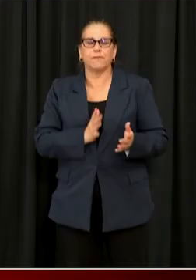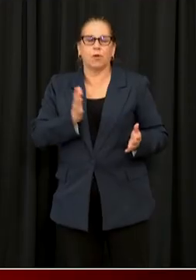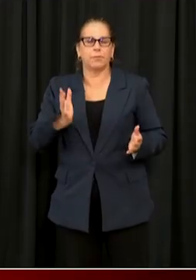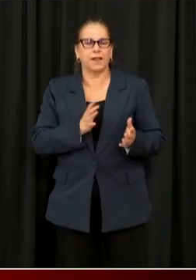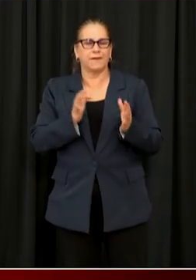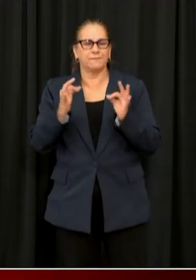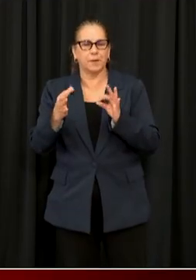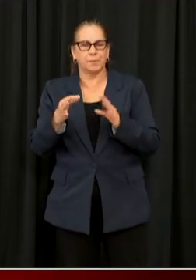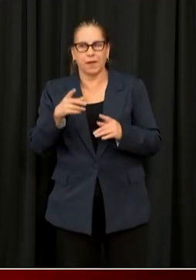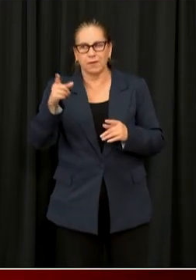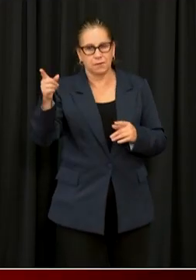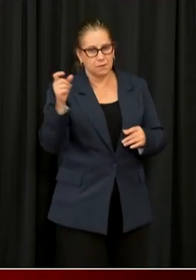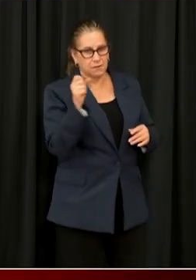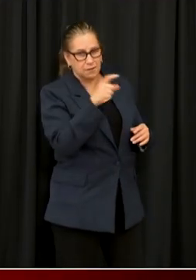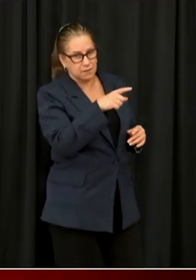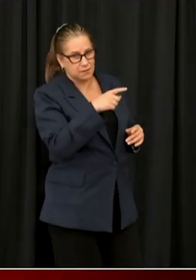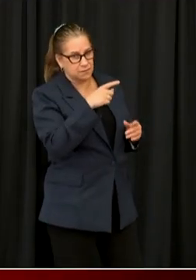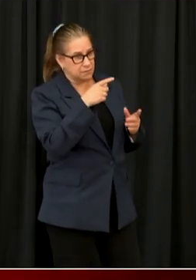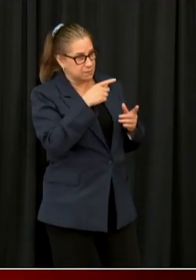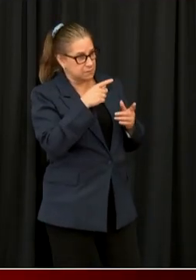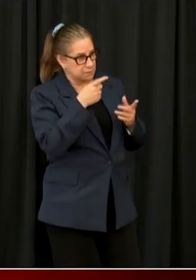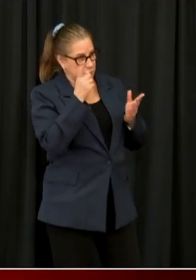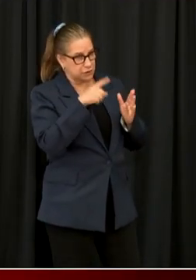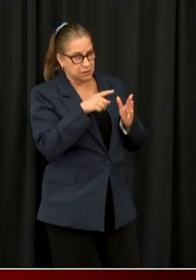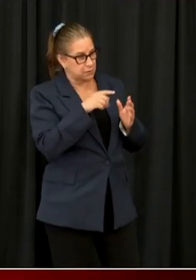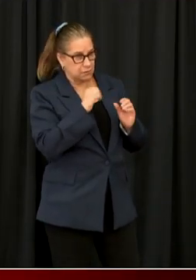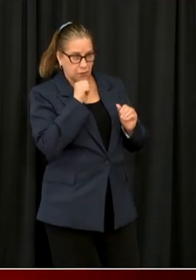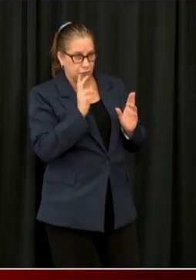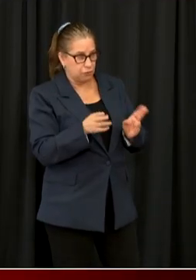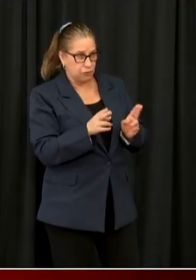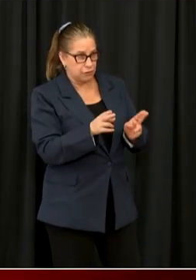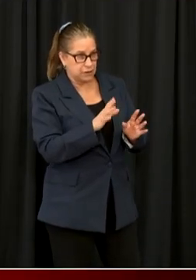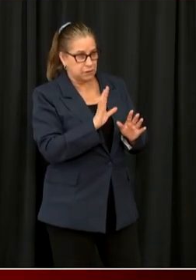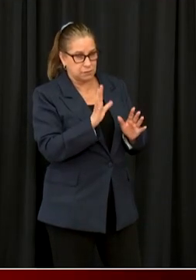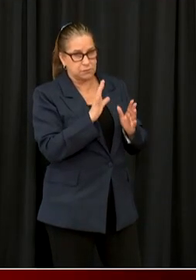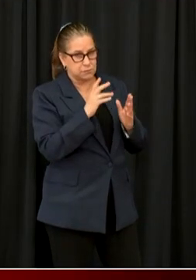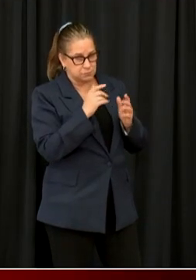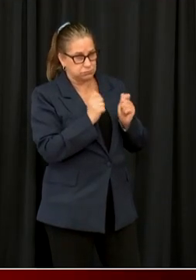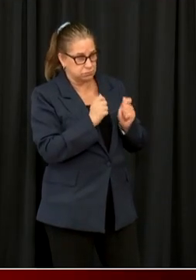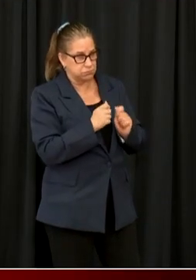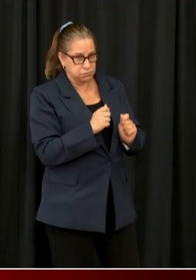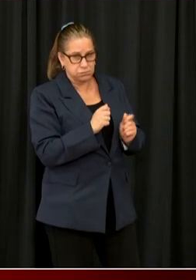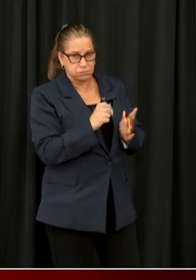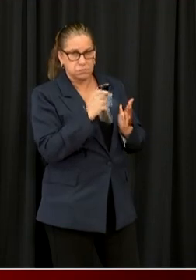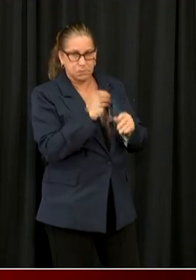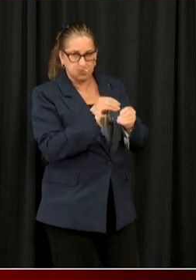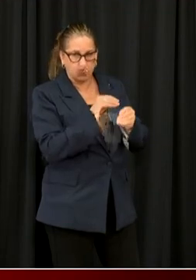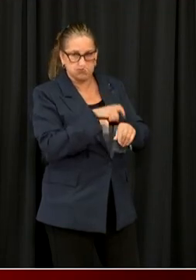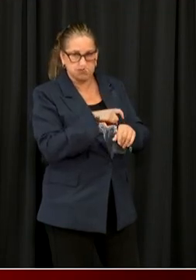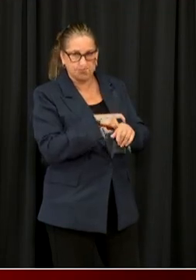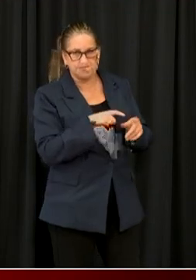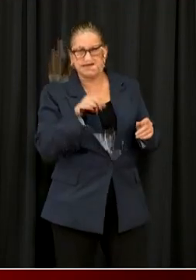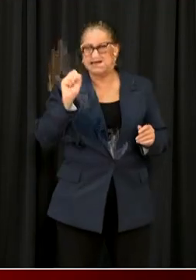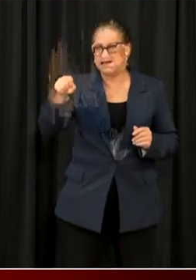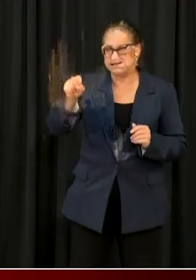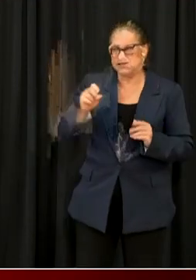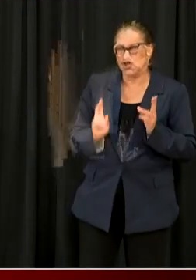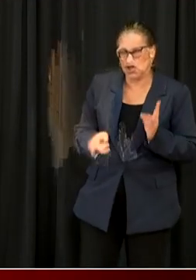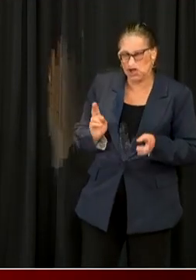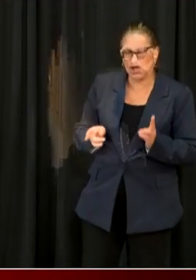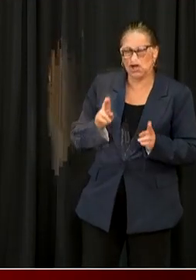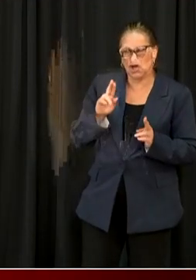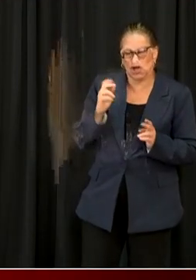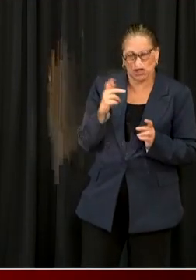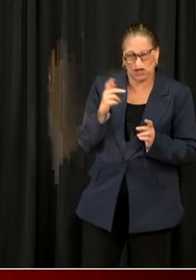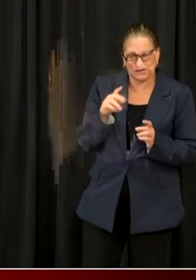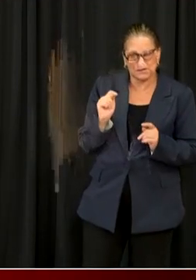fast? I think that there was some urgency. I know that the council felt that they